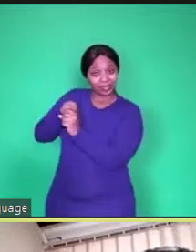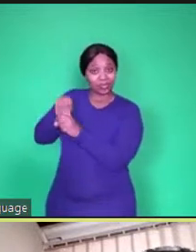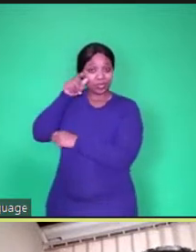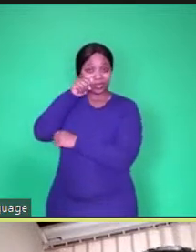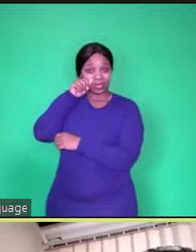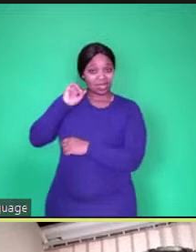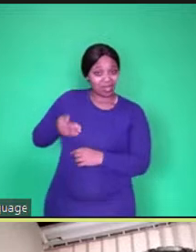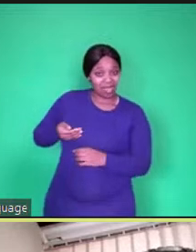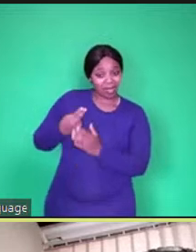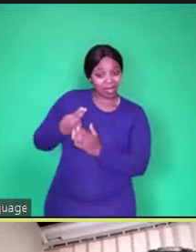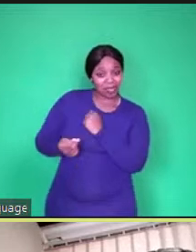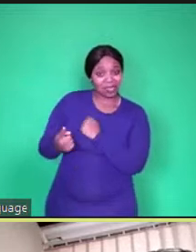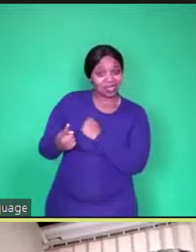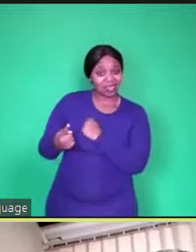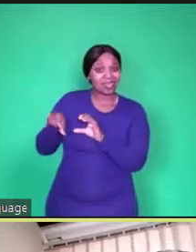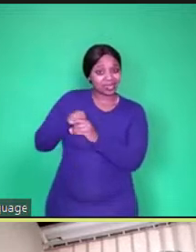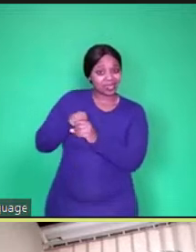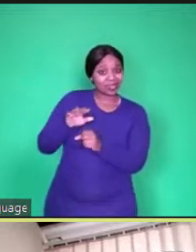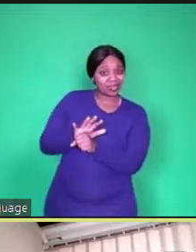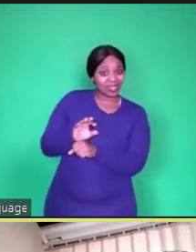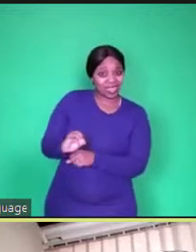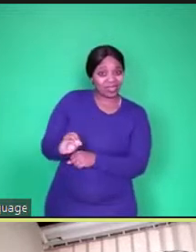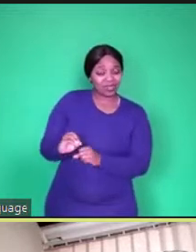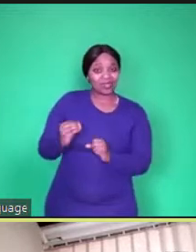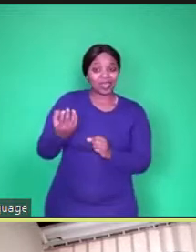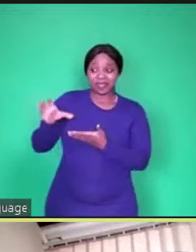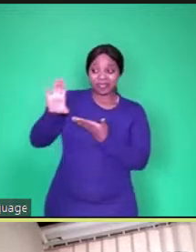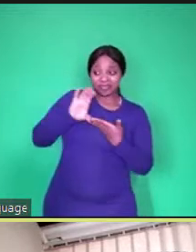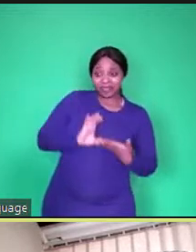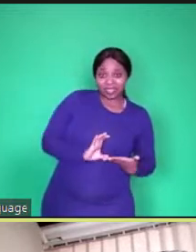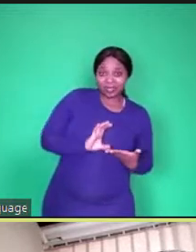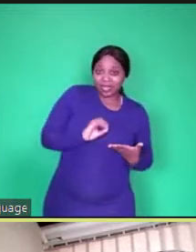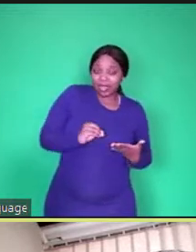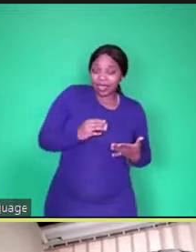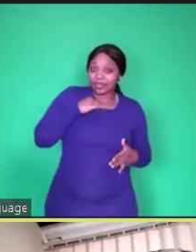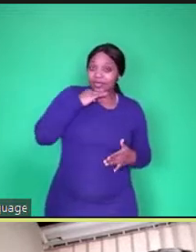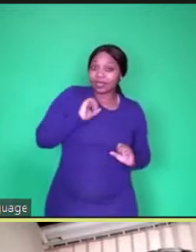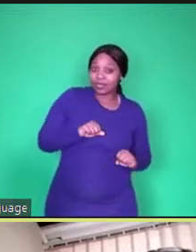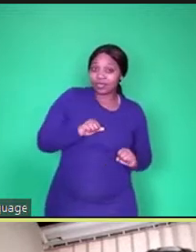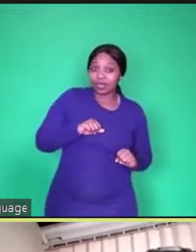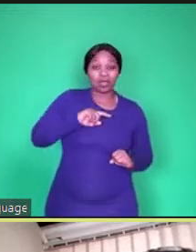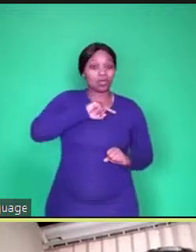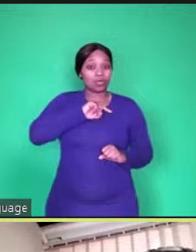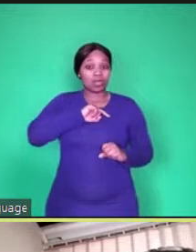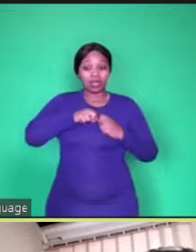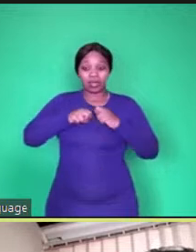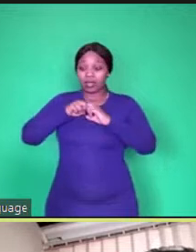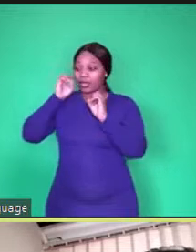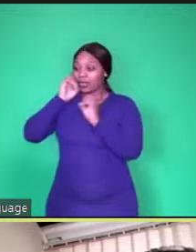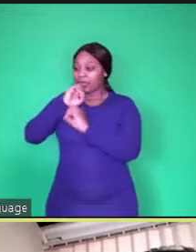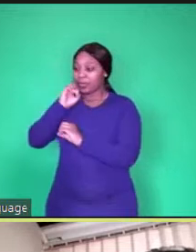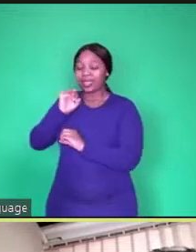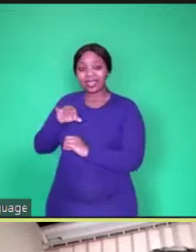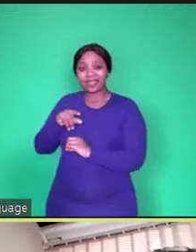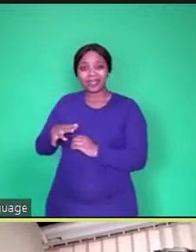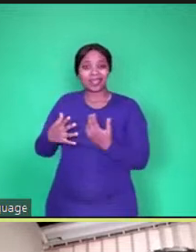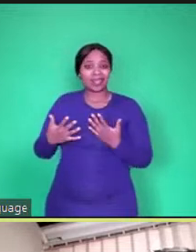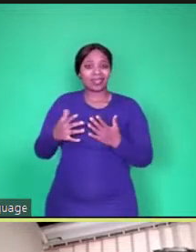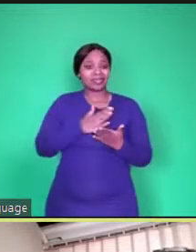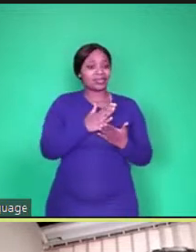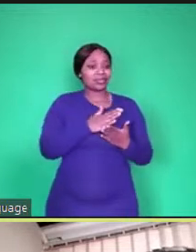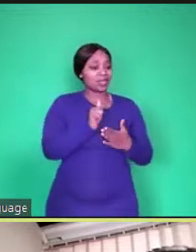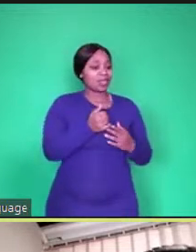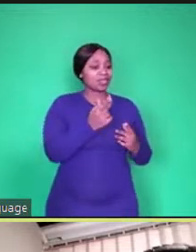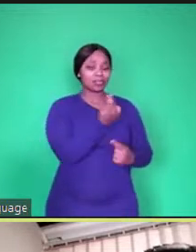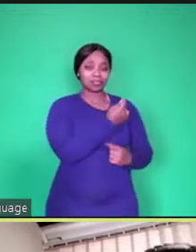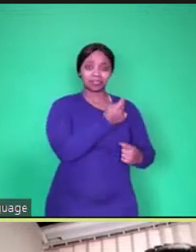there enough investment? Otherwise, we wouldn't have a problem which the rural areas are not even more attractive. Do we have